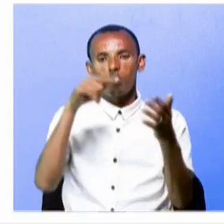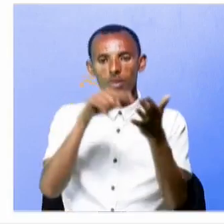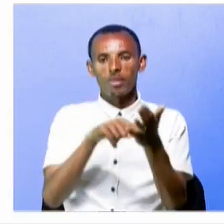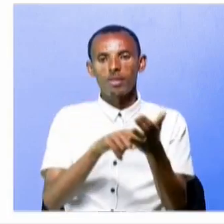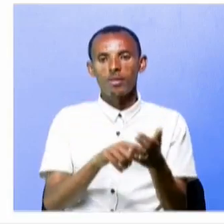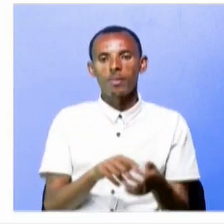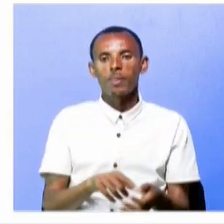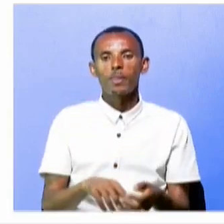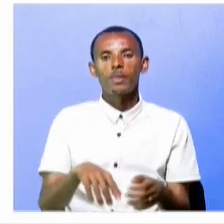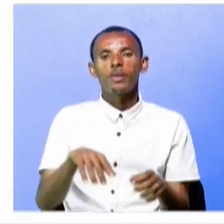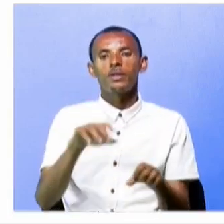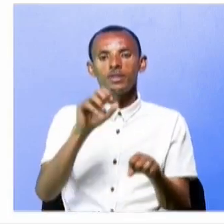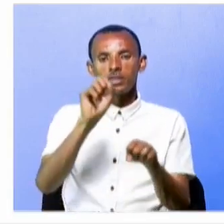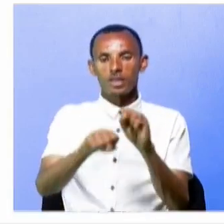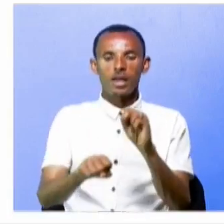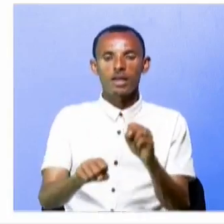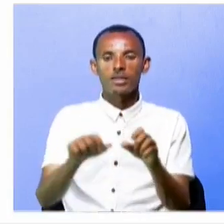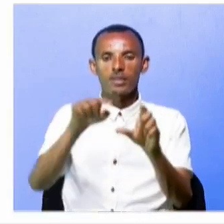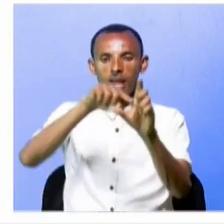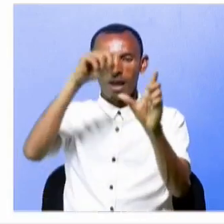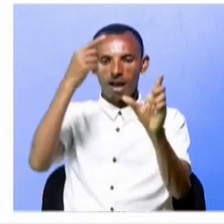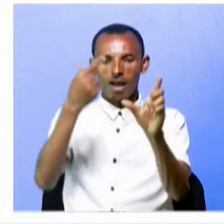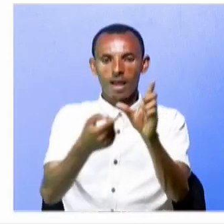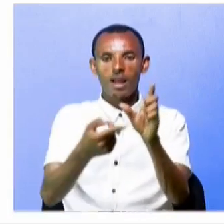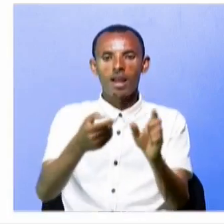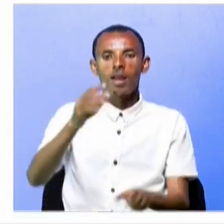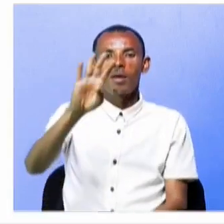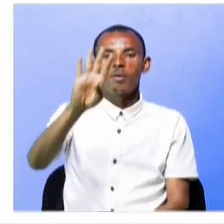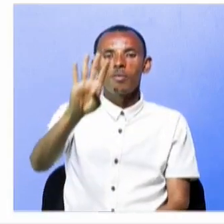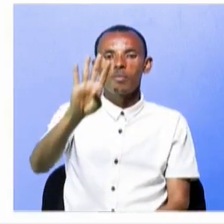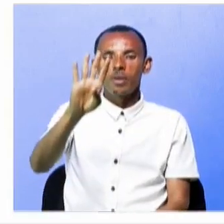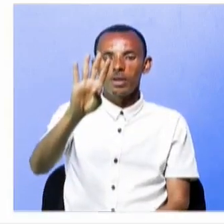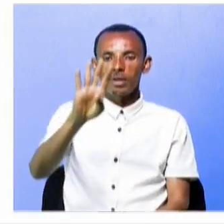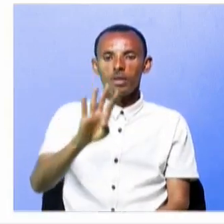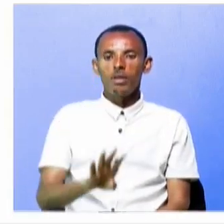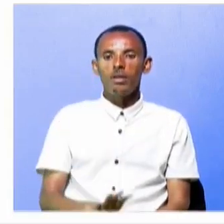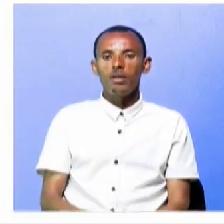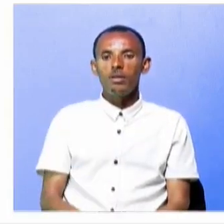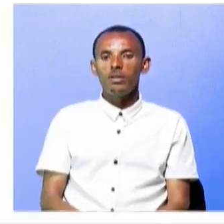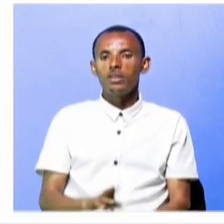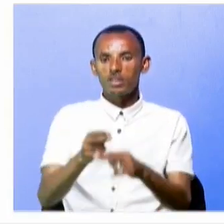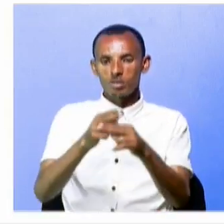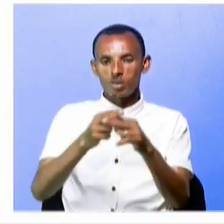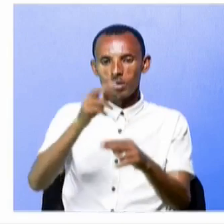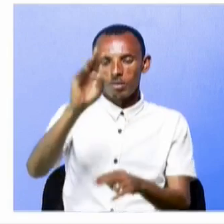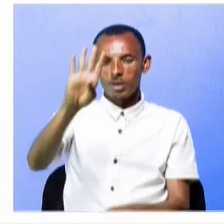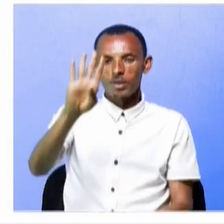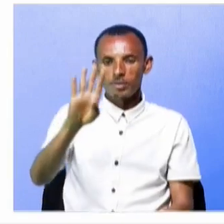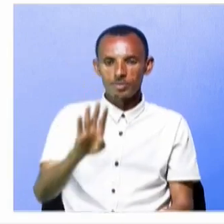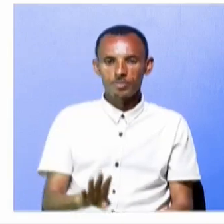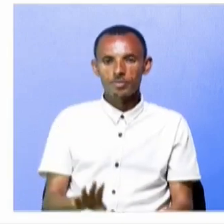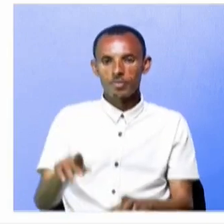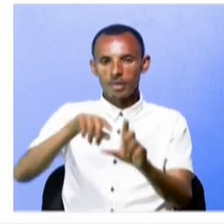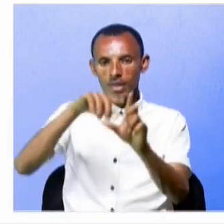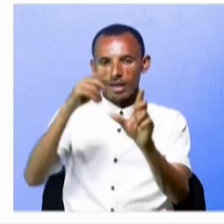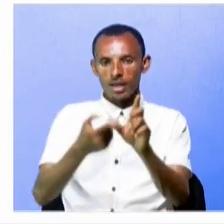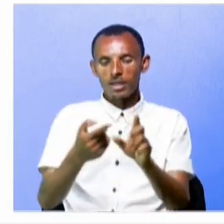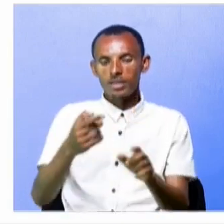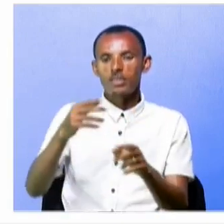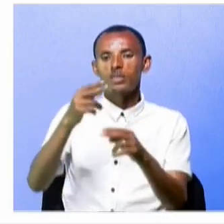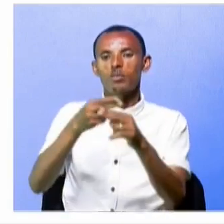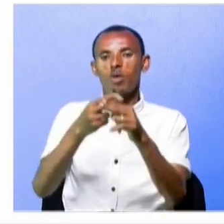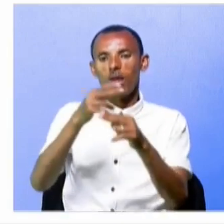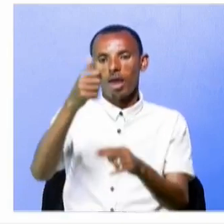Okay, say the angle here is B, small b. Angle here is small